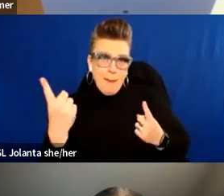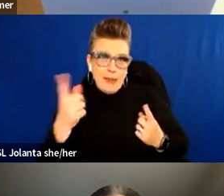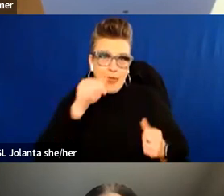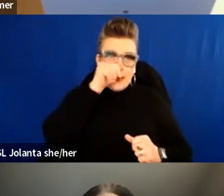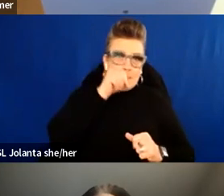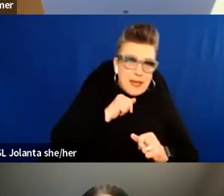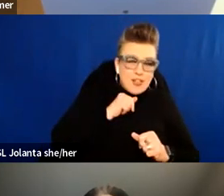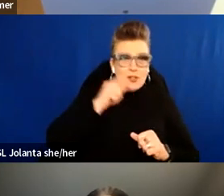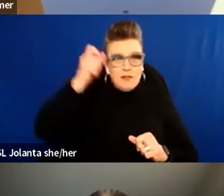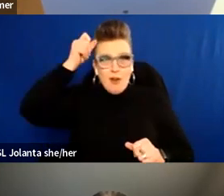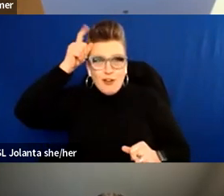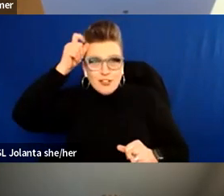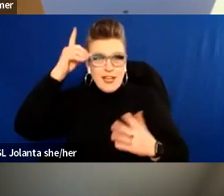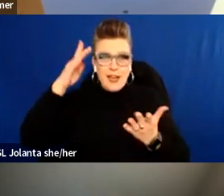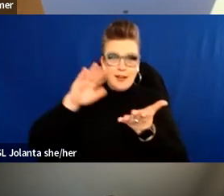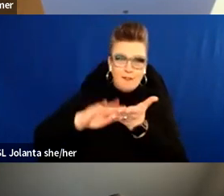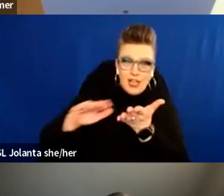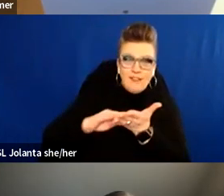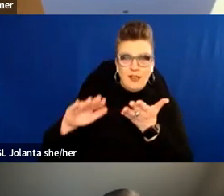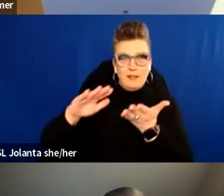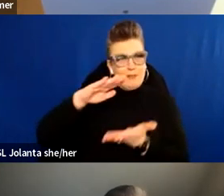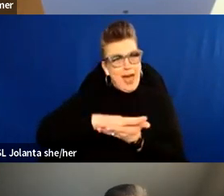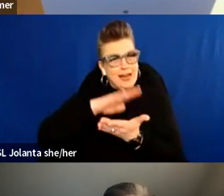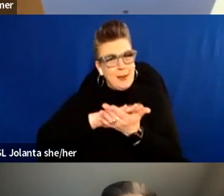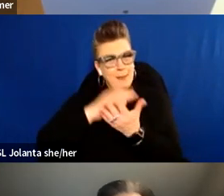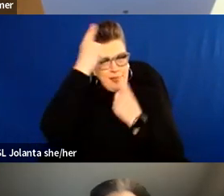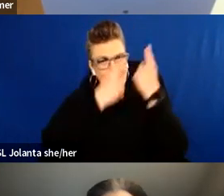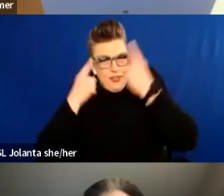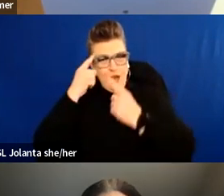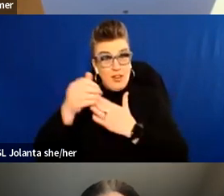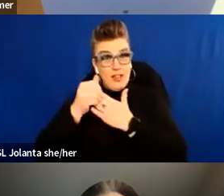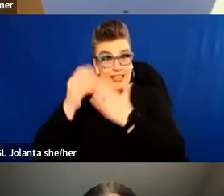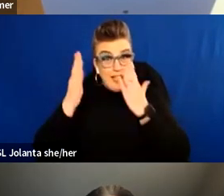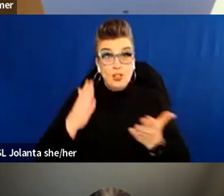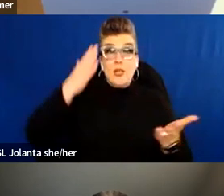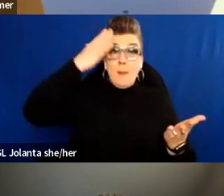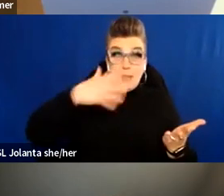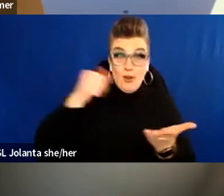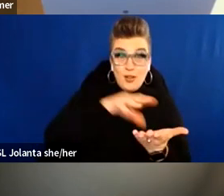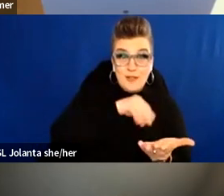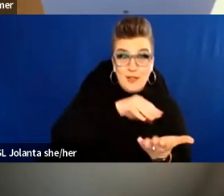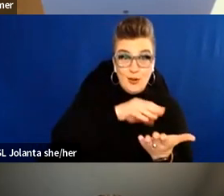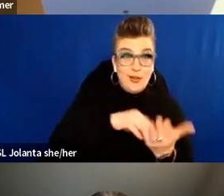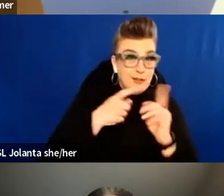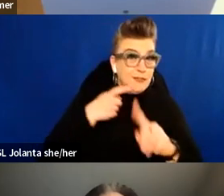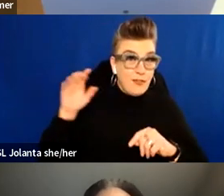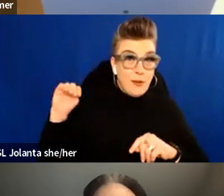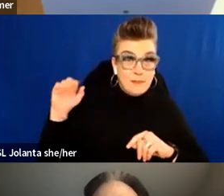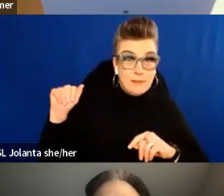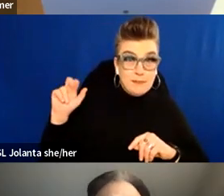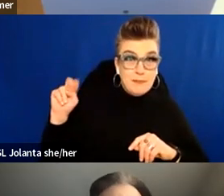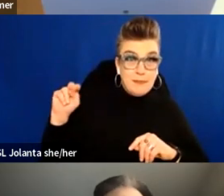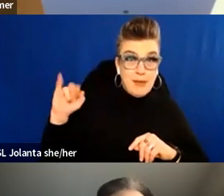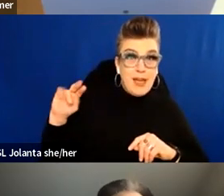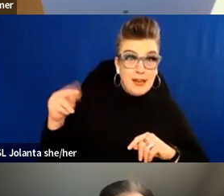and academically thoughtful leaders and much of this comes from the lessons they learned at the manning over the years at the